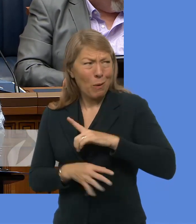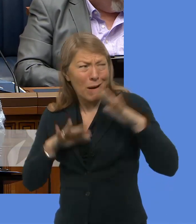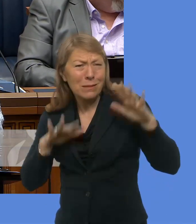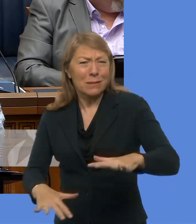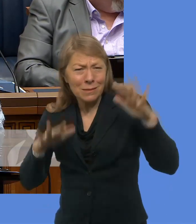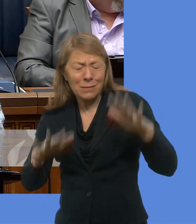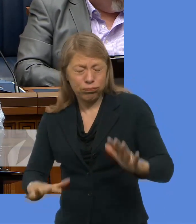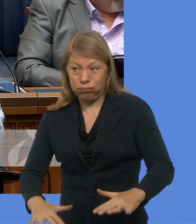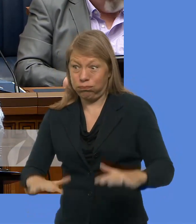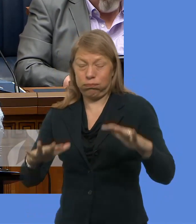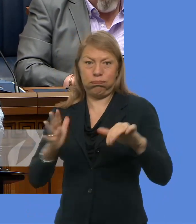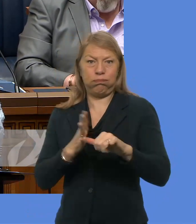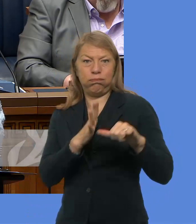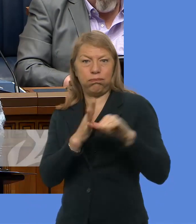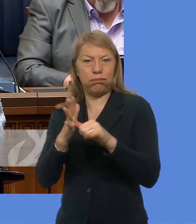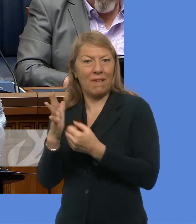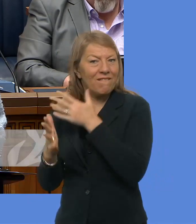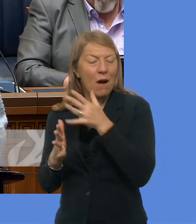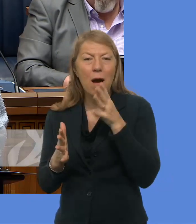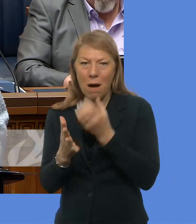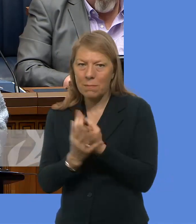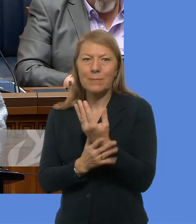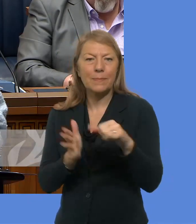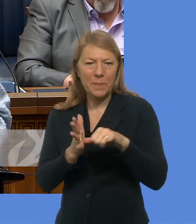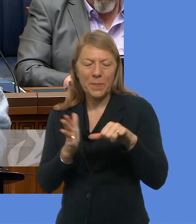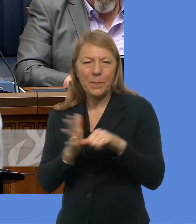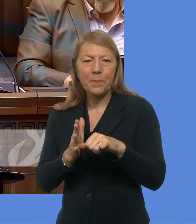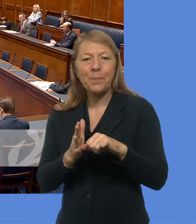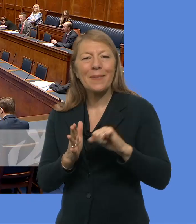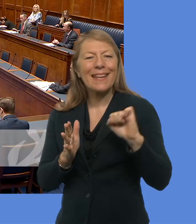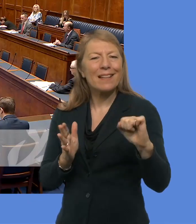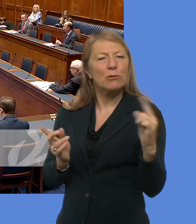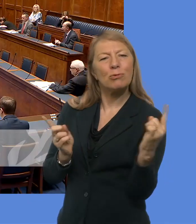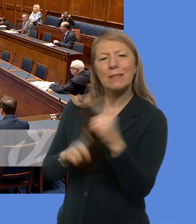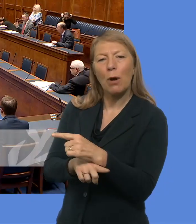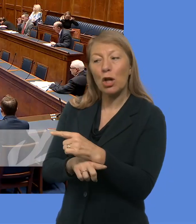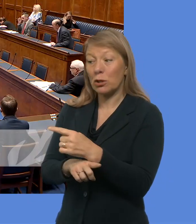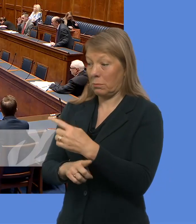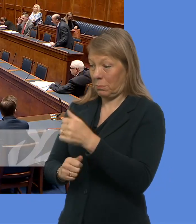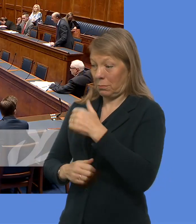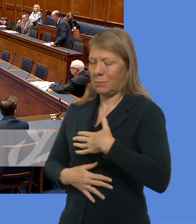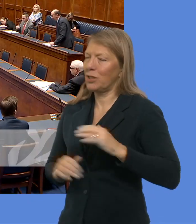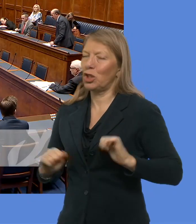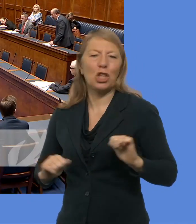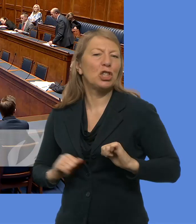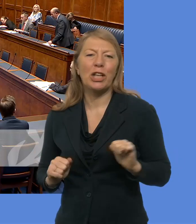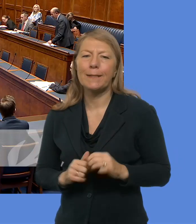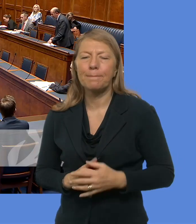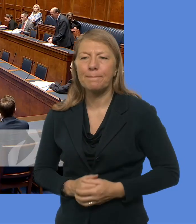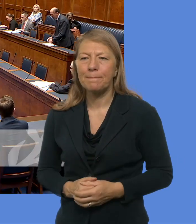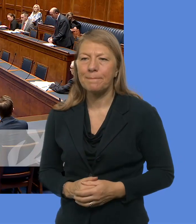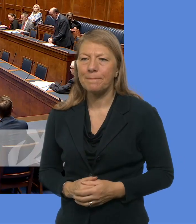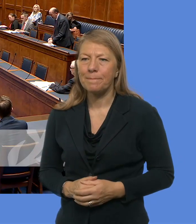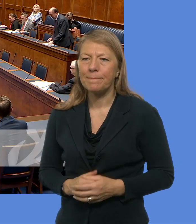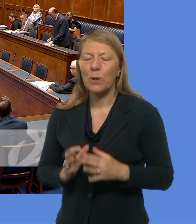conditions. I am not aware yet of the DEFRA Minister's response to this request. Call William Irwin. Can I thank the Minister for